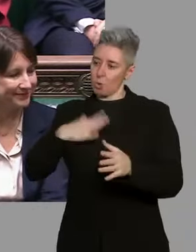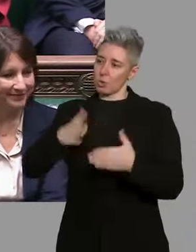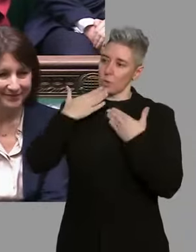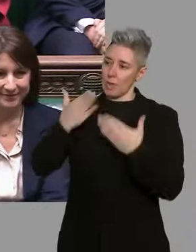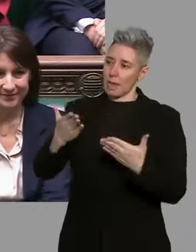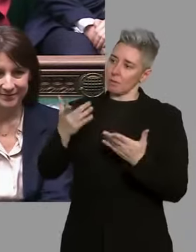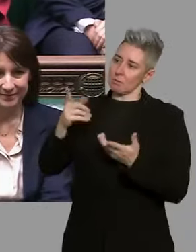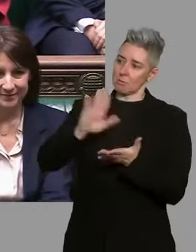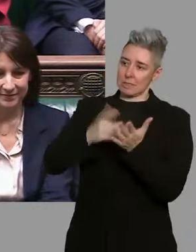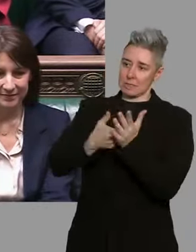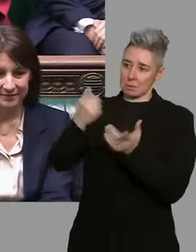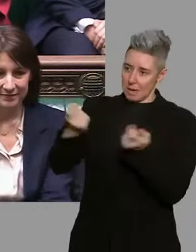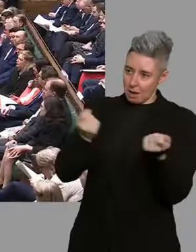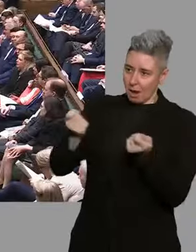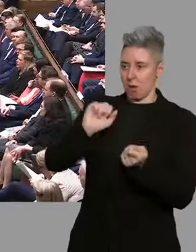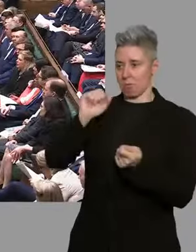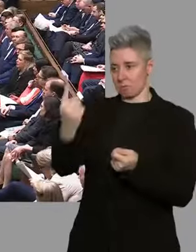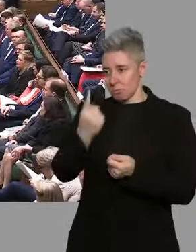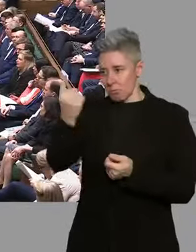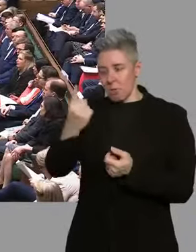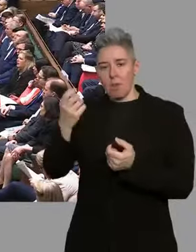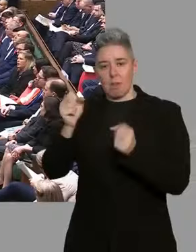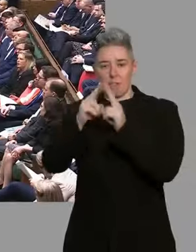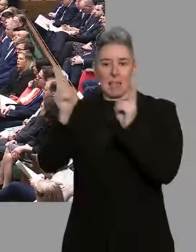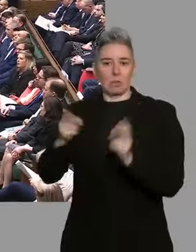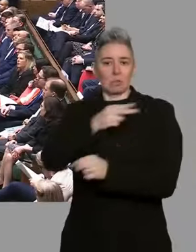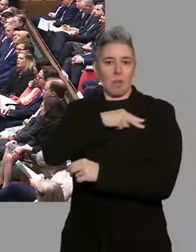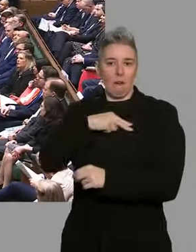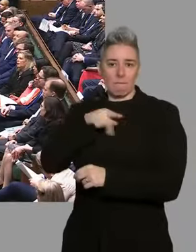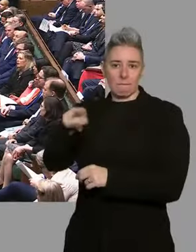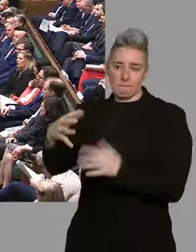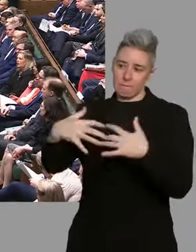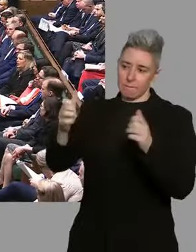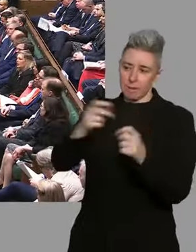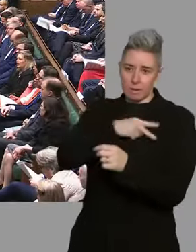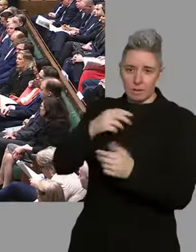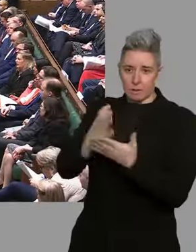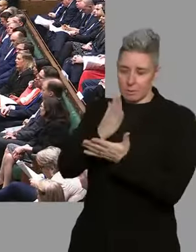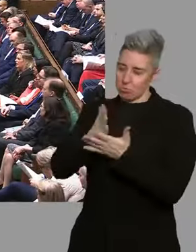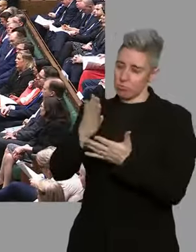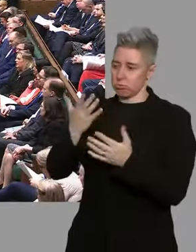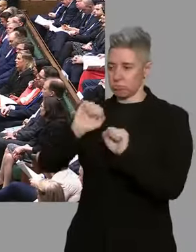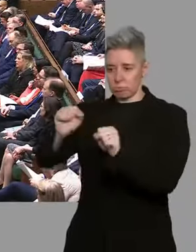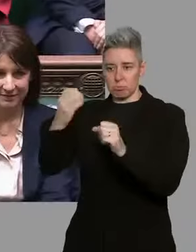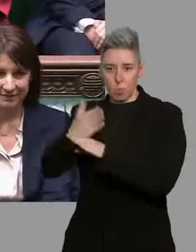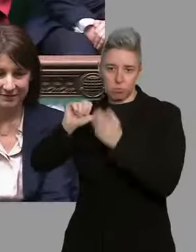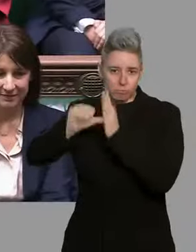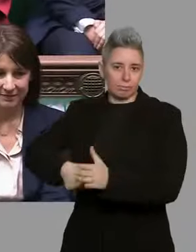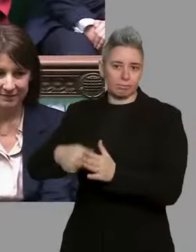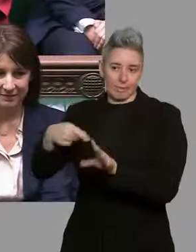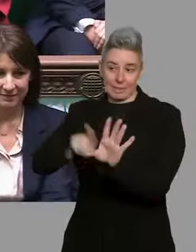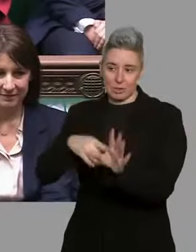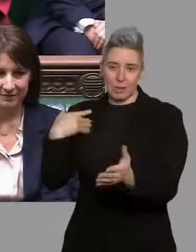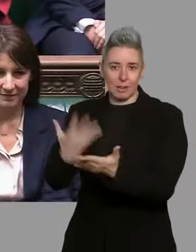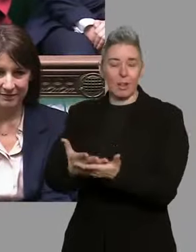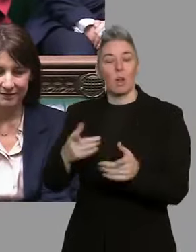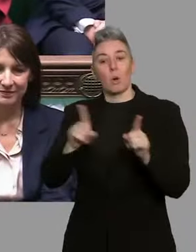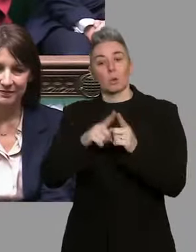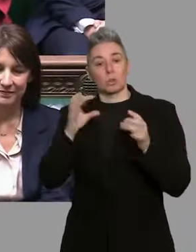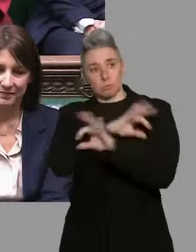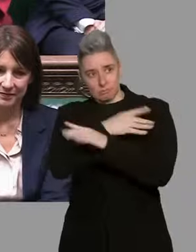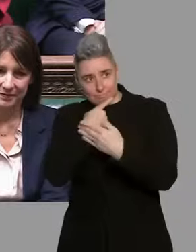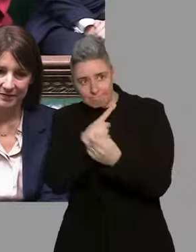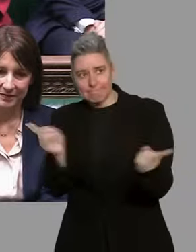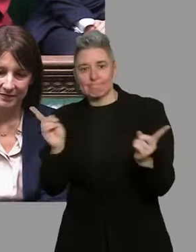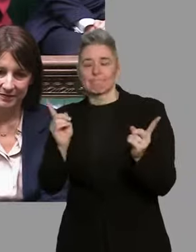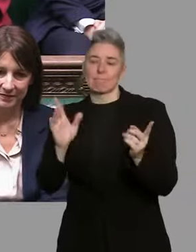year. And can I wish everyone across the House a Merry Christmas and a Happy New Year. Mr. Speaker, this morning I had